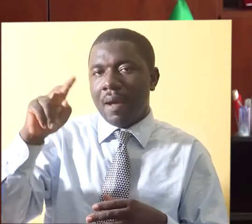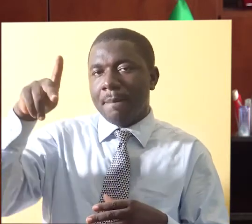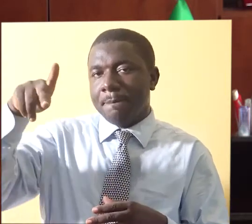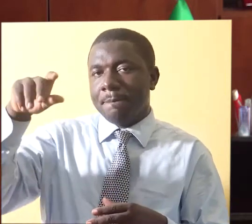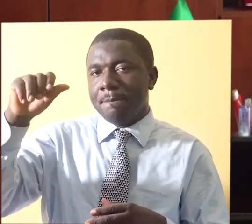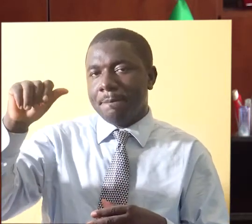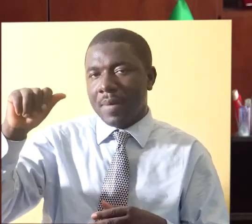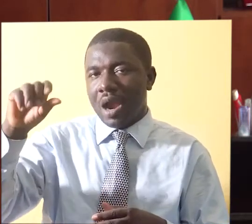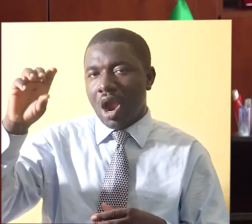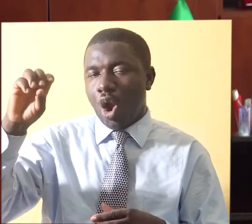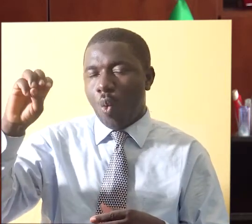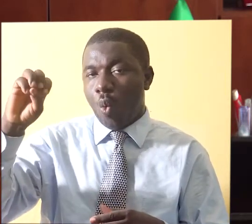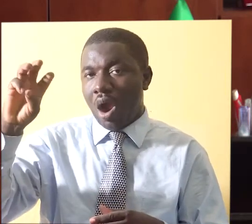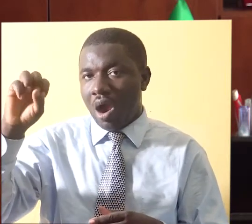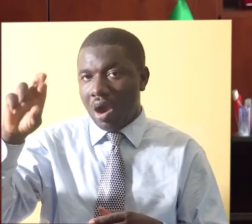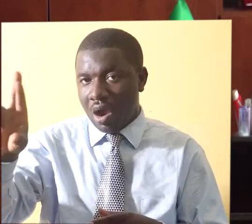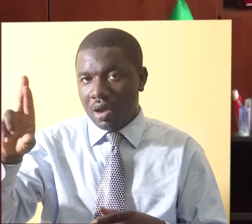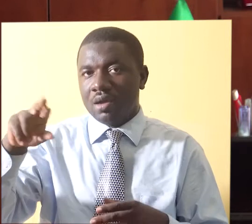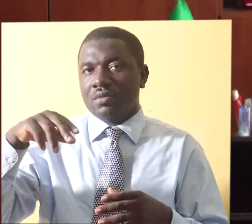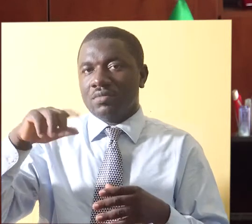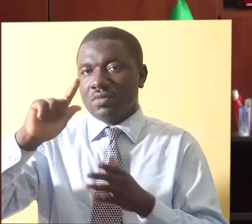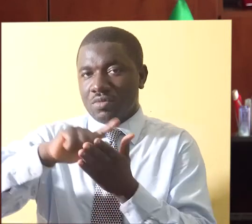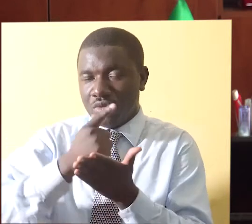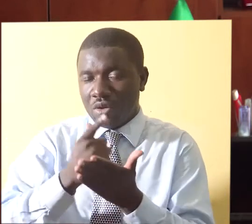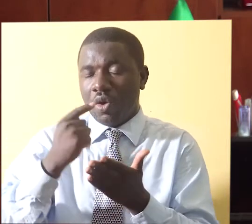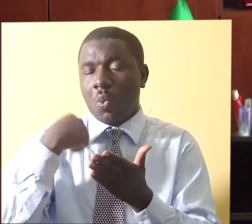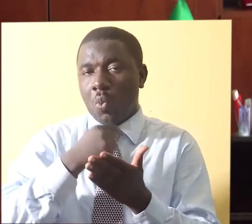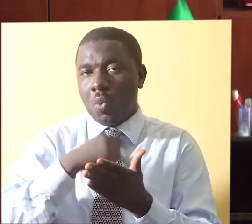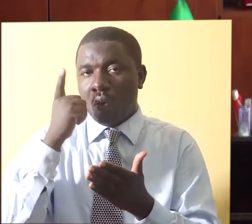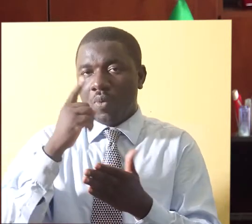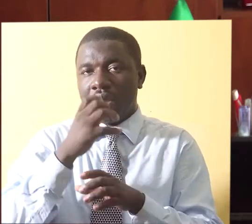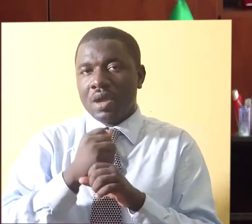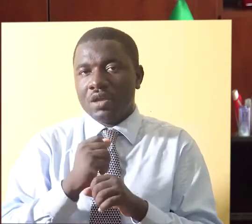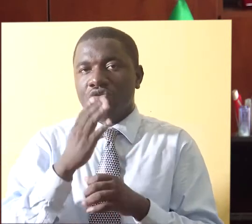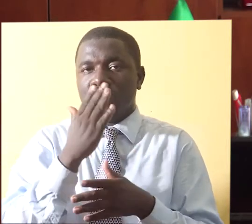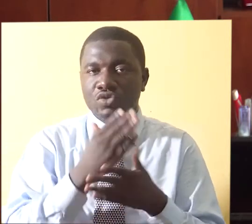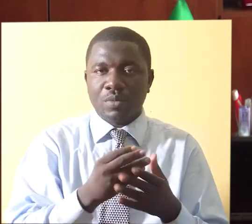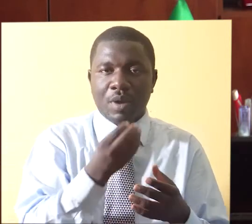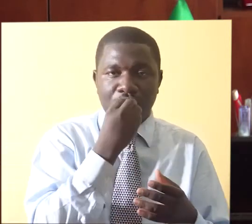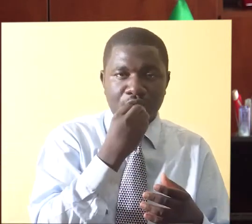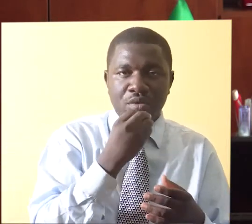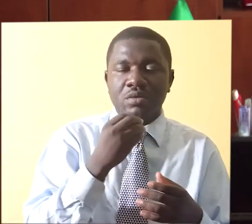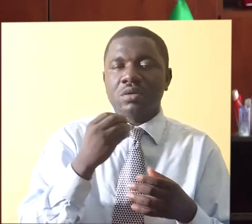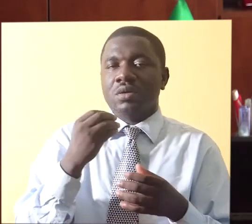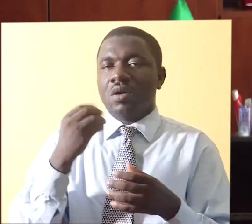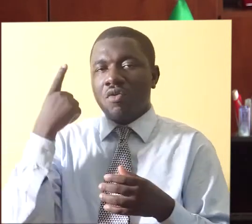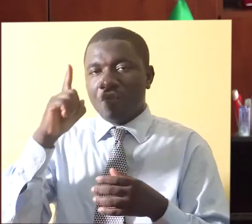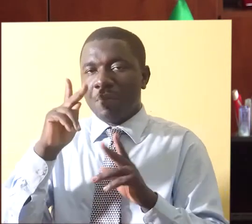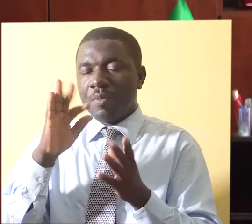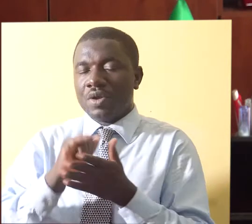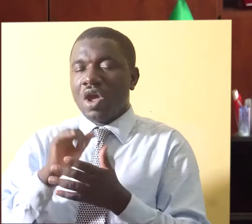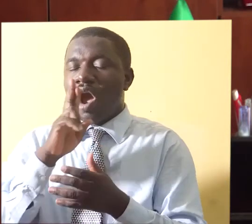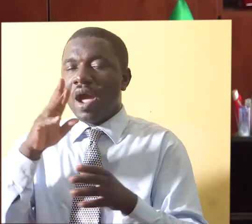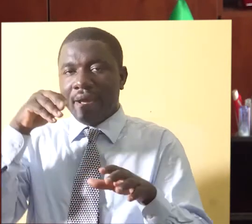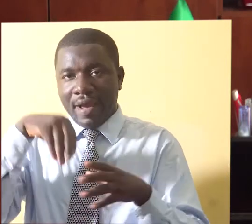graduates. We will provide vouchers and rations to families of children enrolled in the homegrown